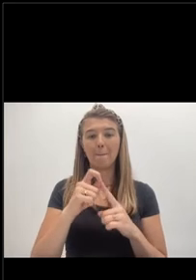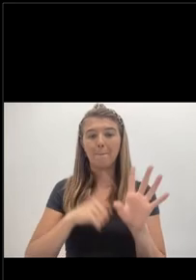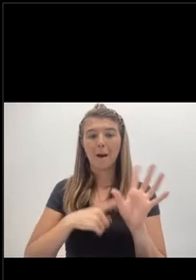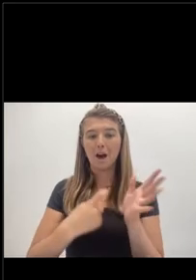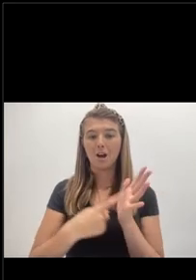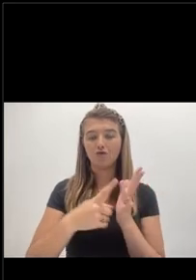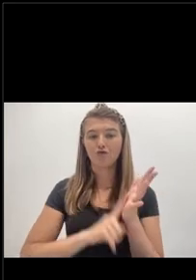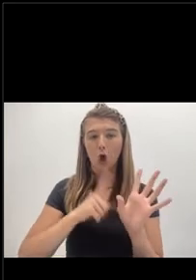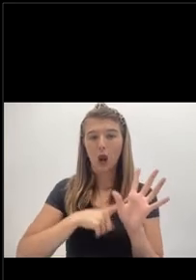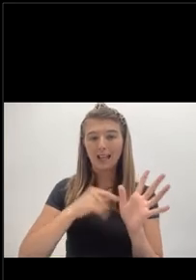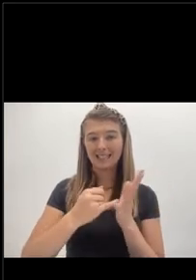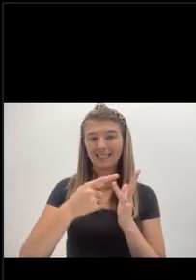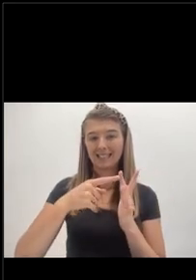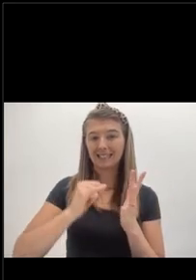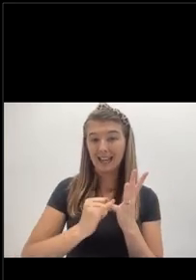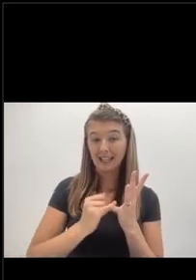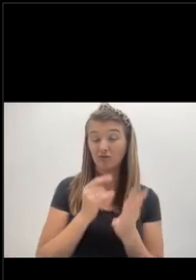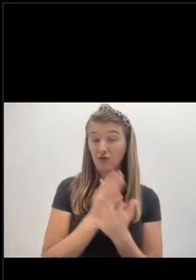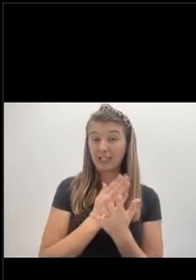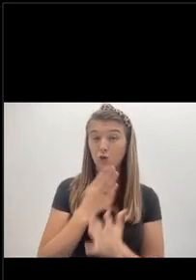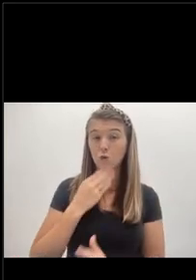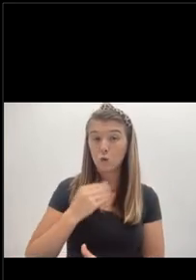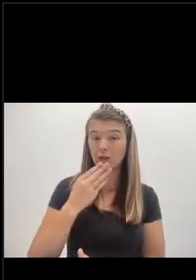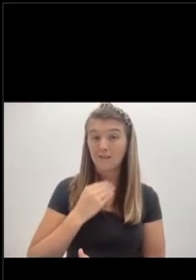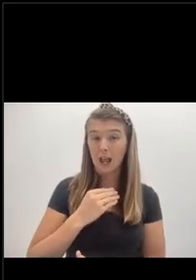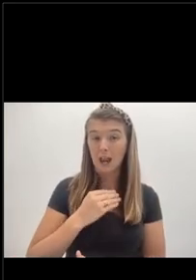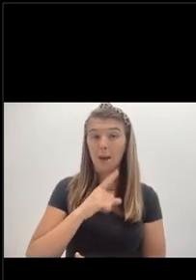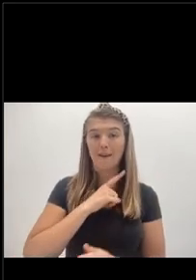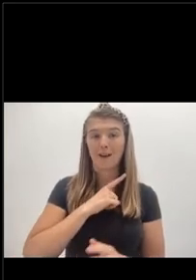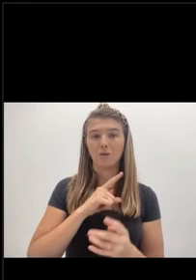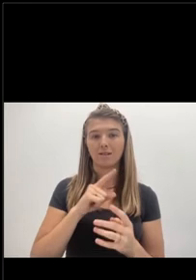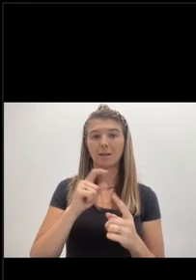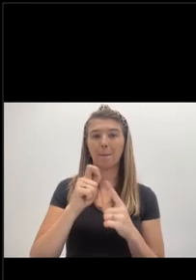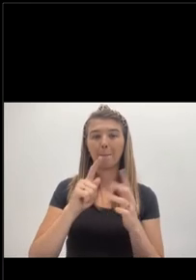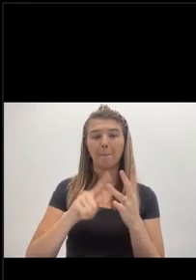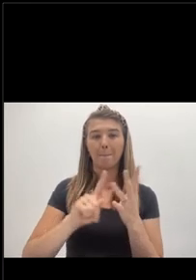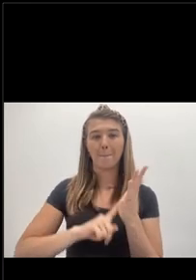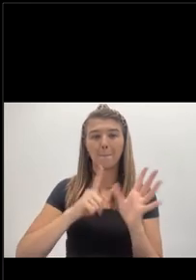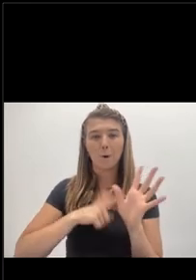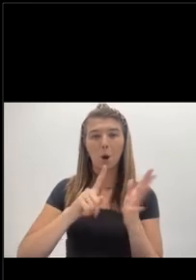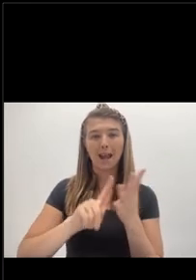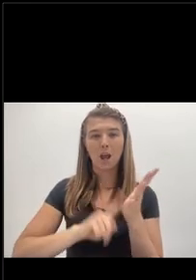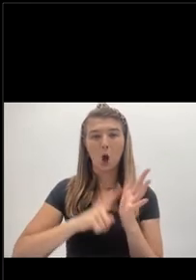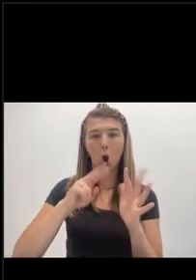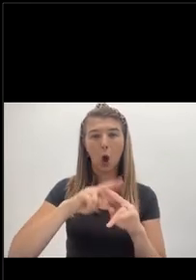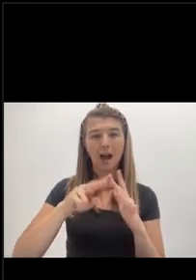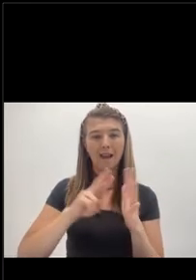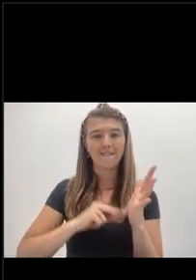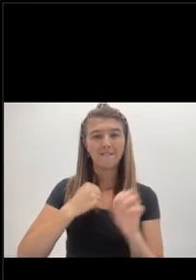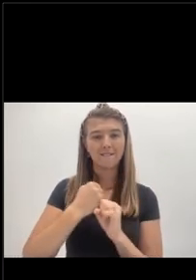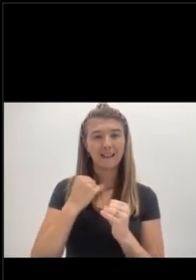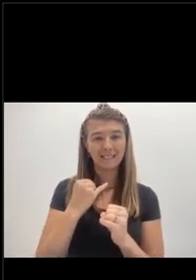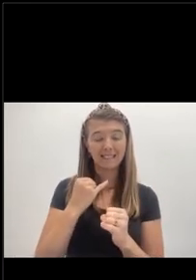most useful for the polyolefins, because I said for them it's also hard to make monomers